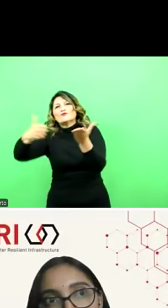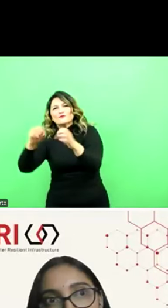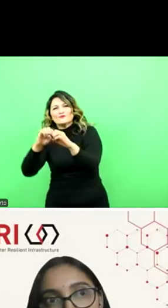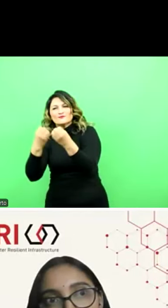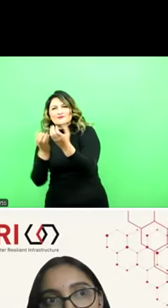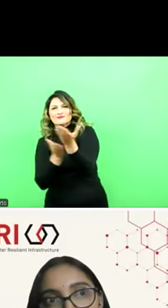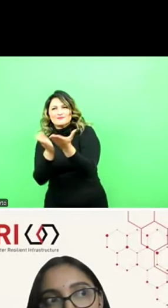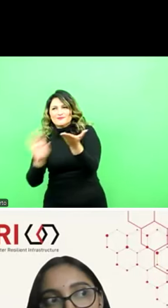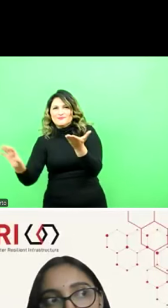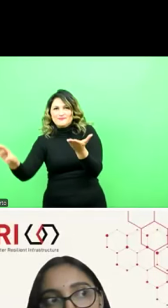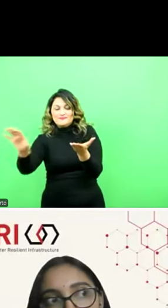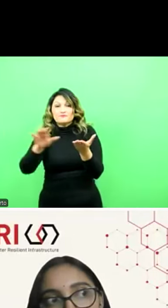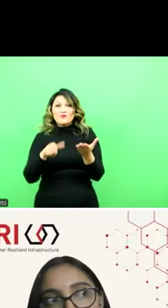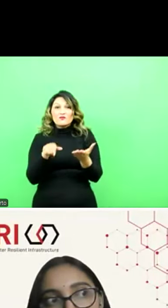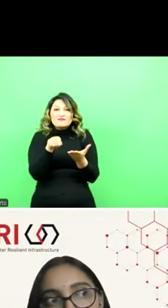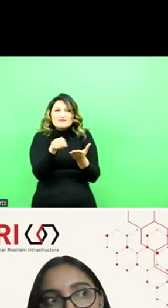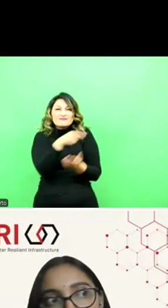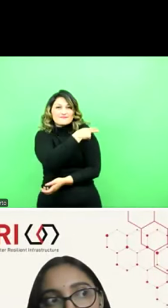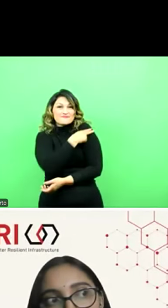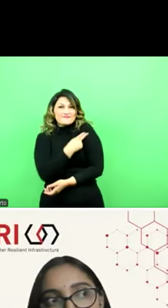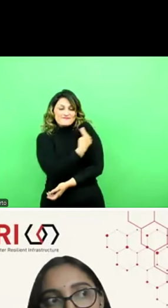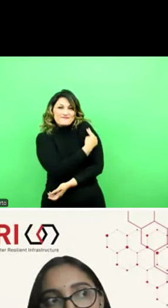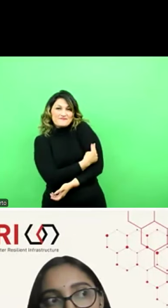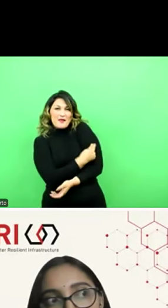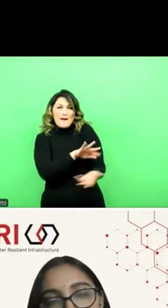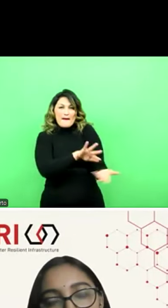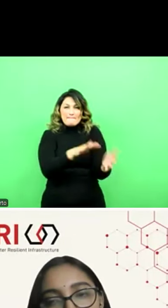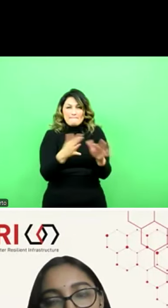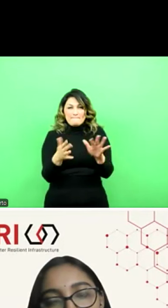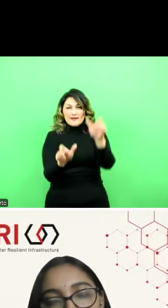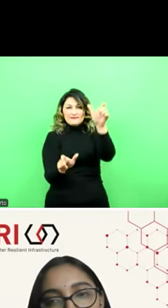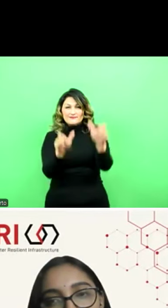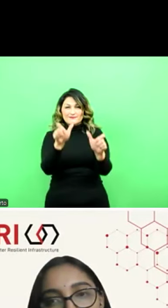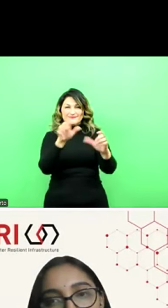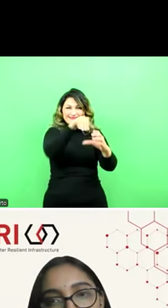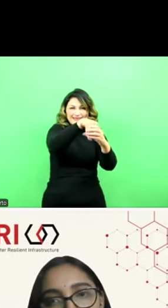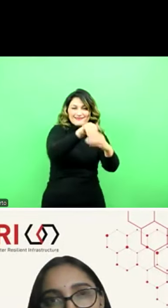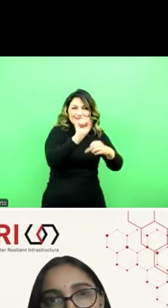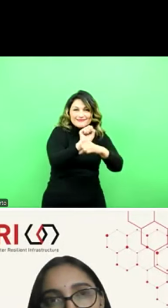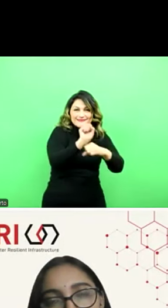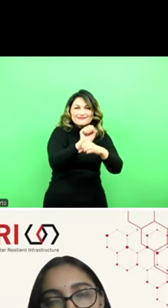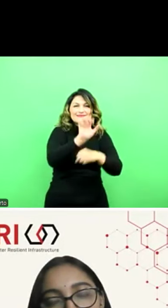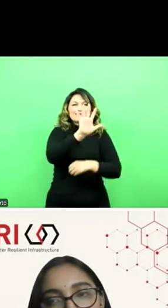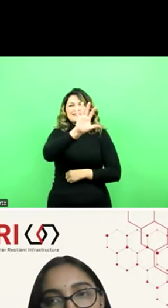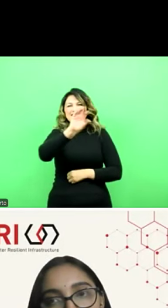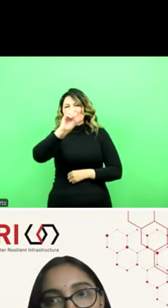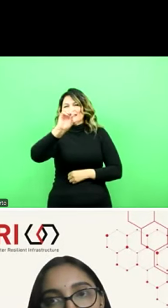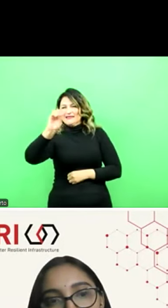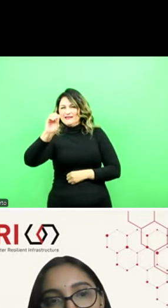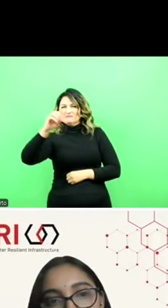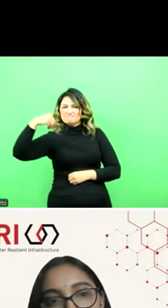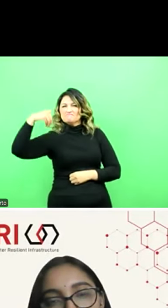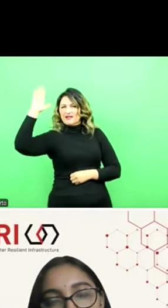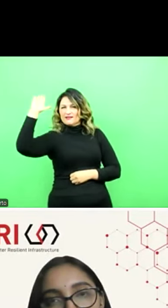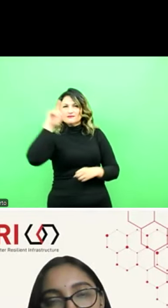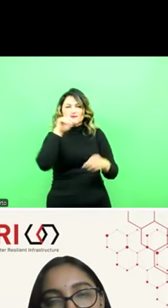disaster risk management plan, and also the resilience plan for their hospital. So these documents are in